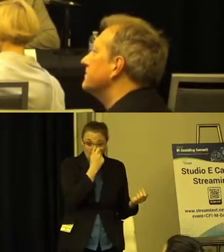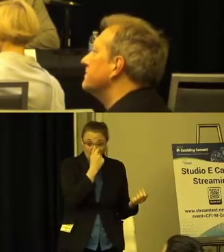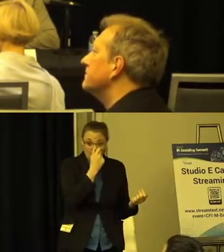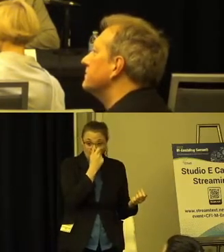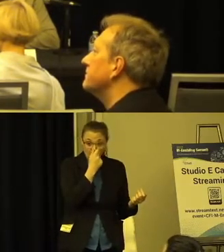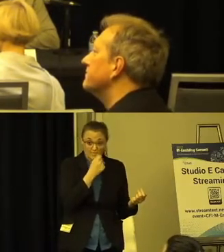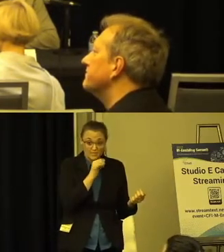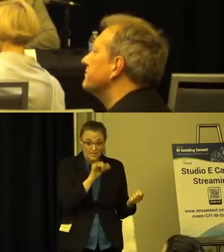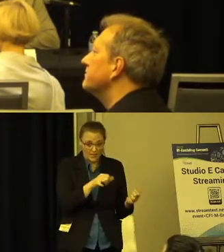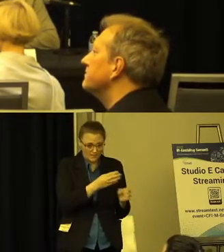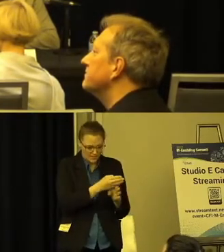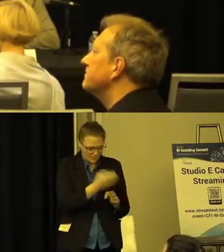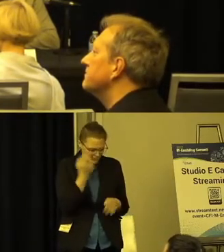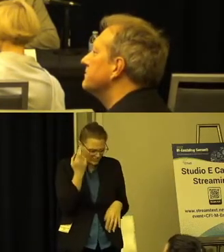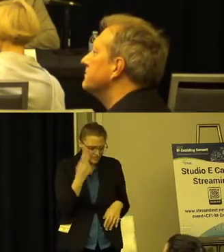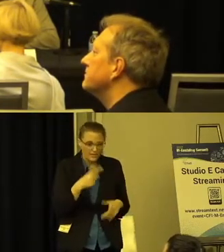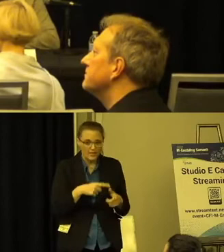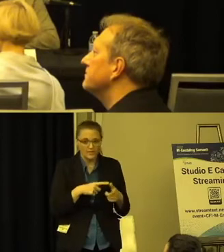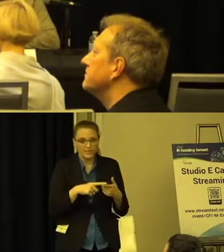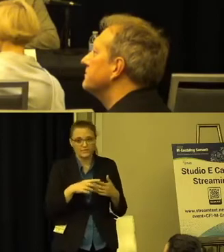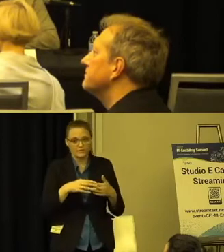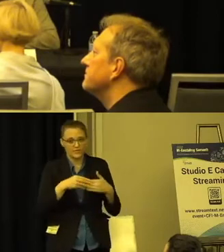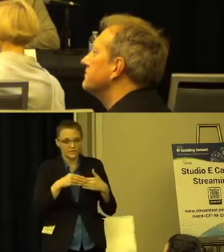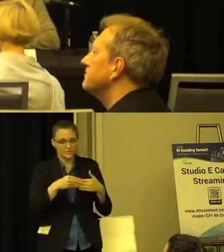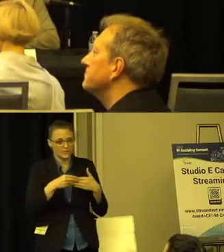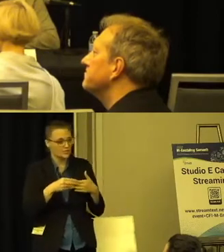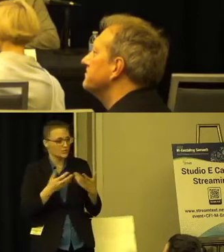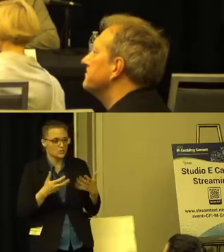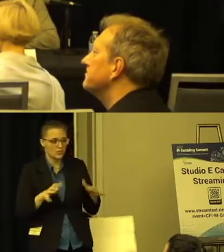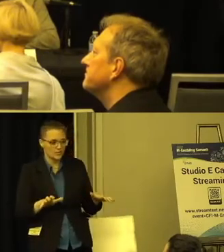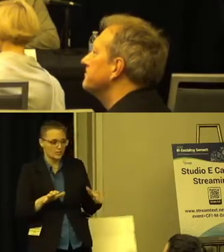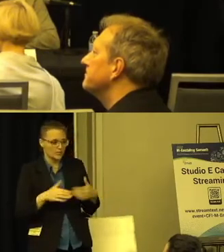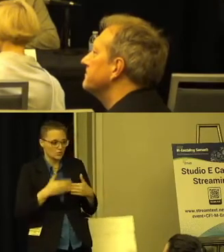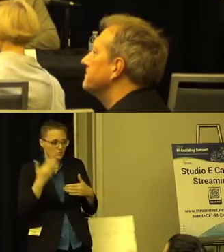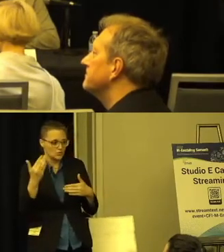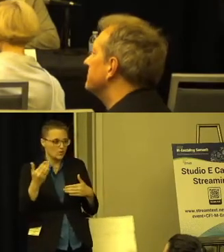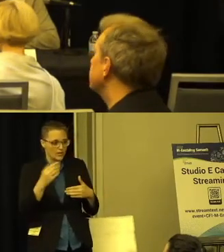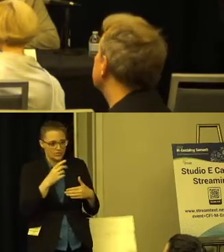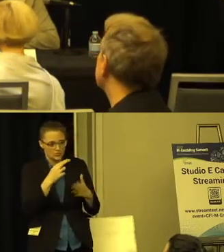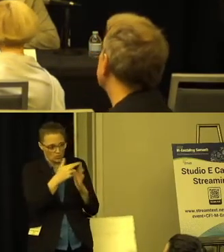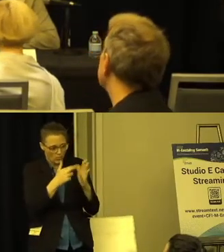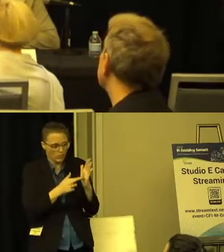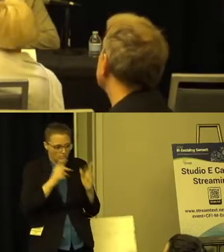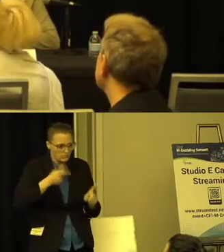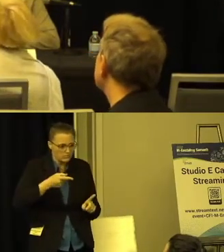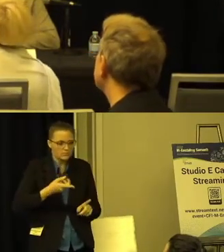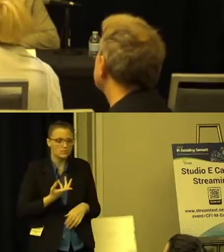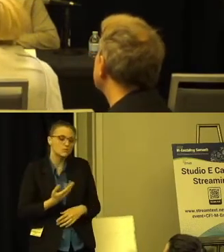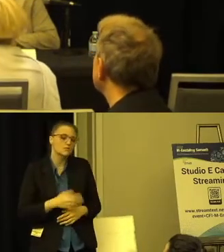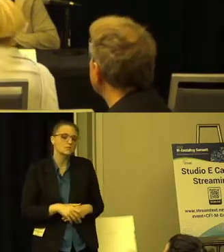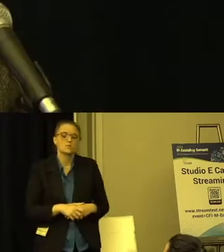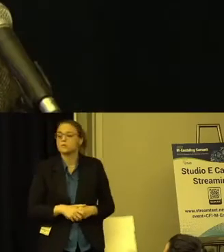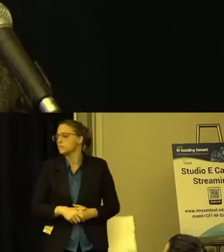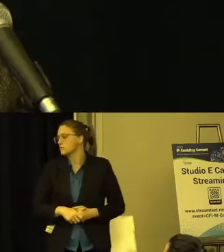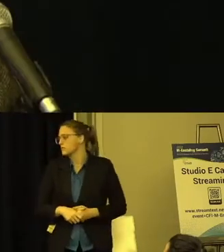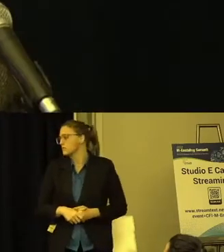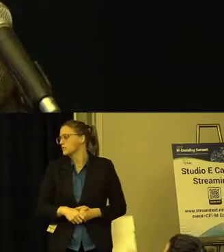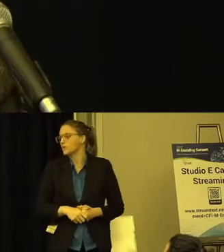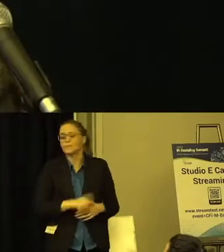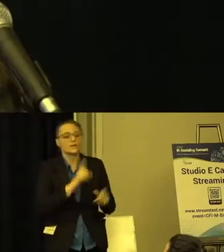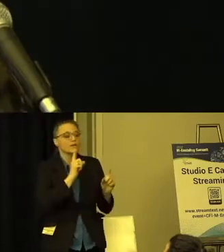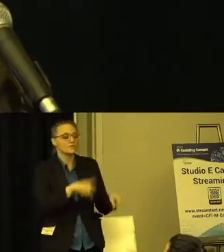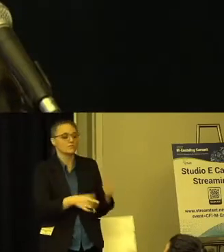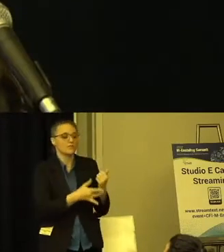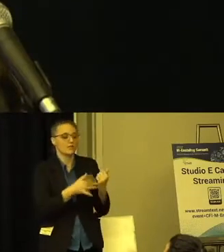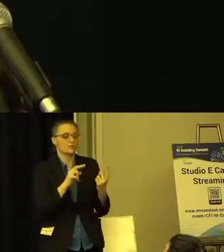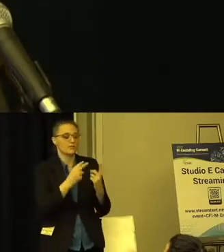guess is that the main, and then I guess flexibility, you don't want to be too prescriptive. So let me try to answer this question from somewhat of a technical perspective, and